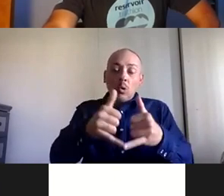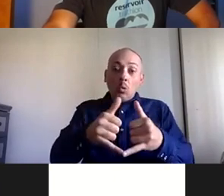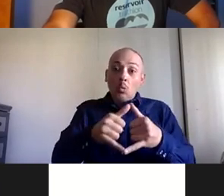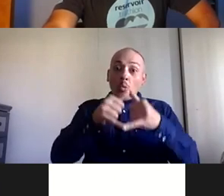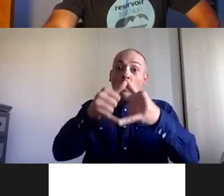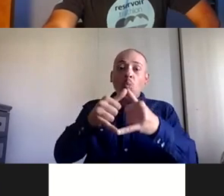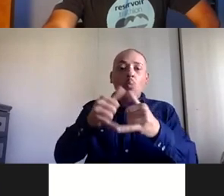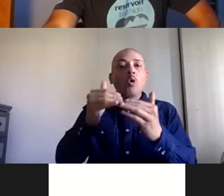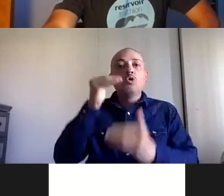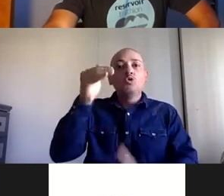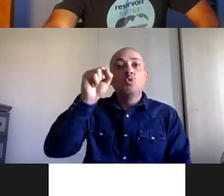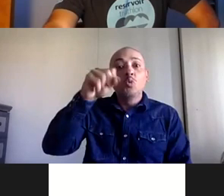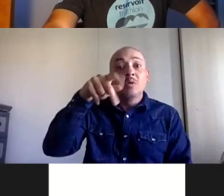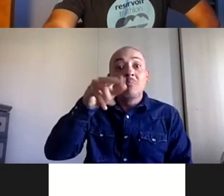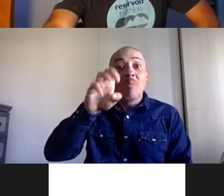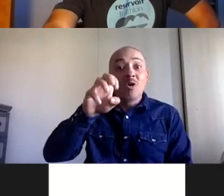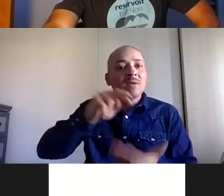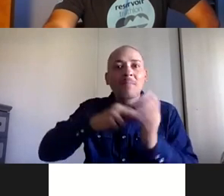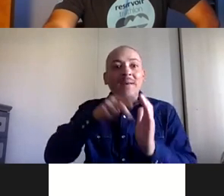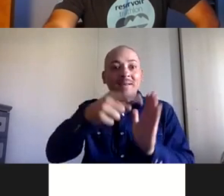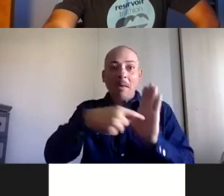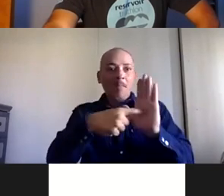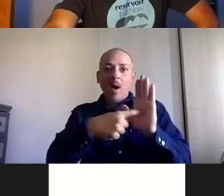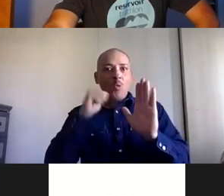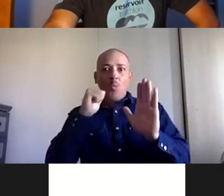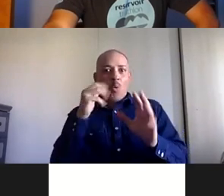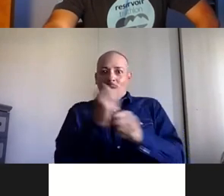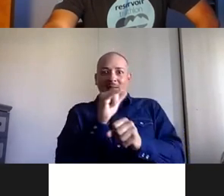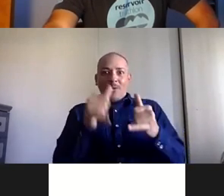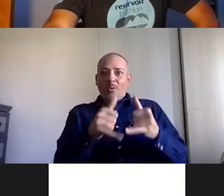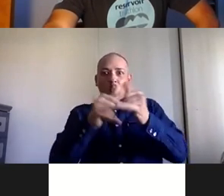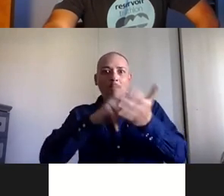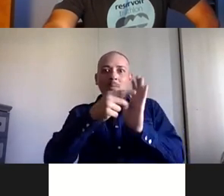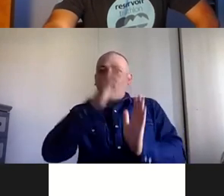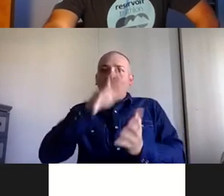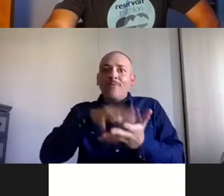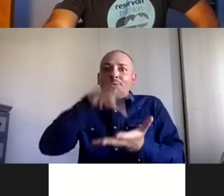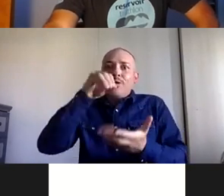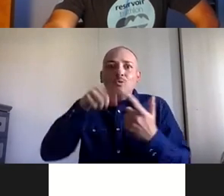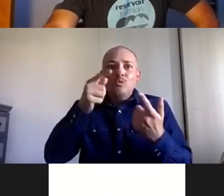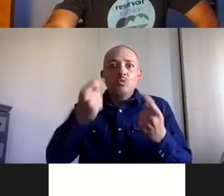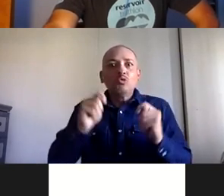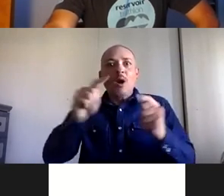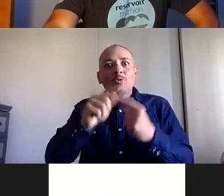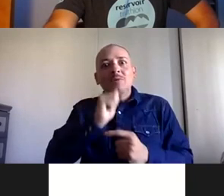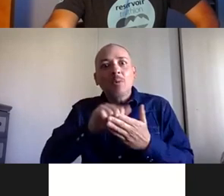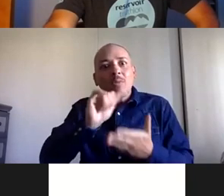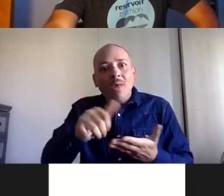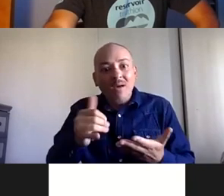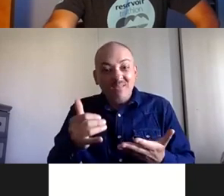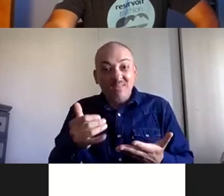sparsely, your model might just never get that reward, and so they'll never learn to try and deal with it,